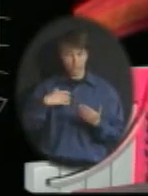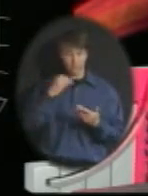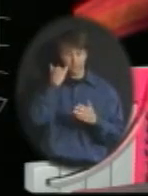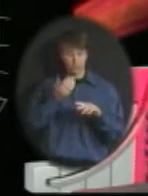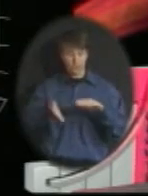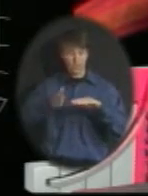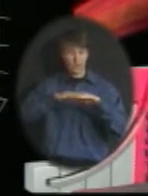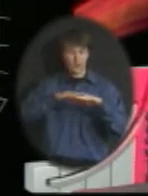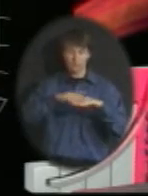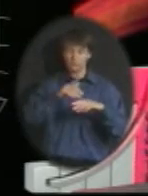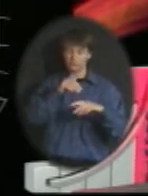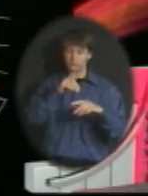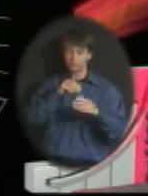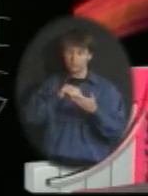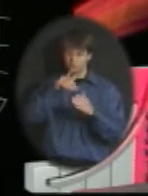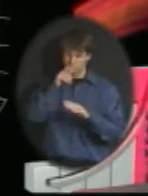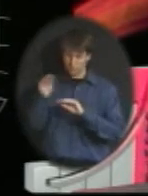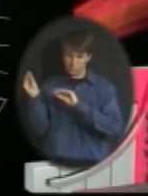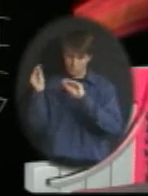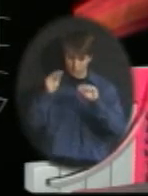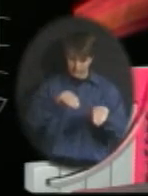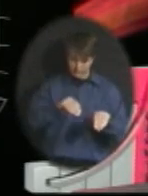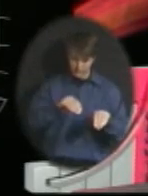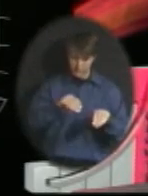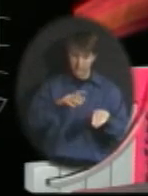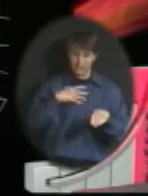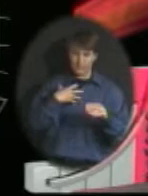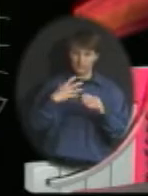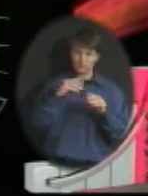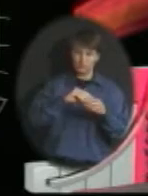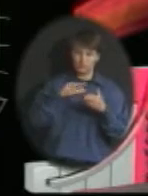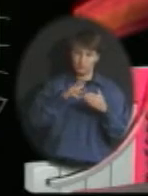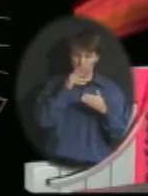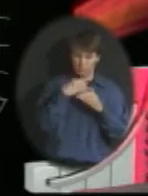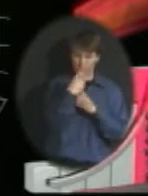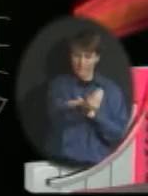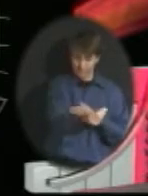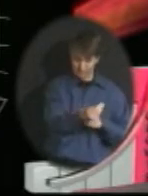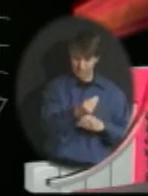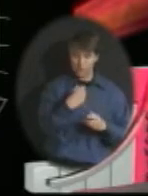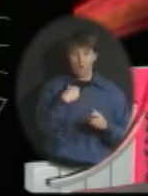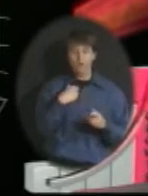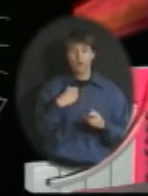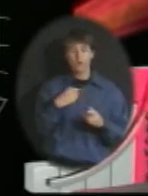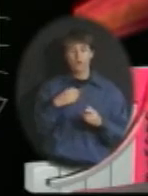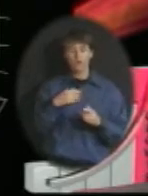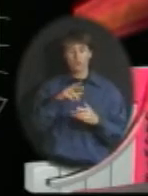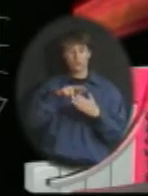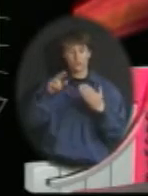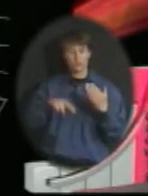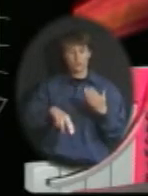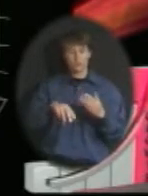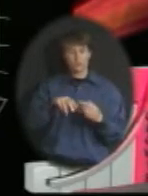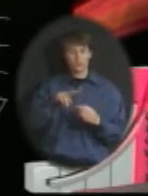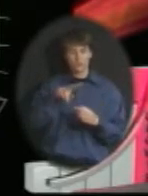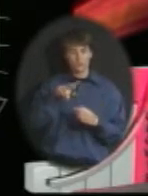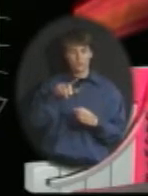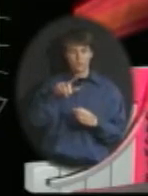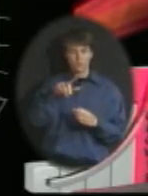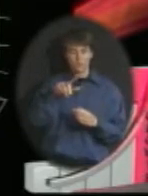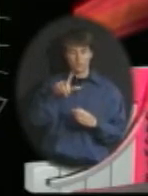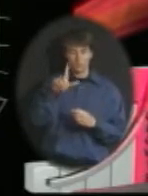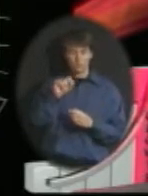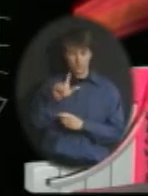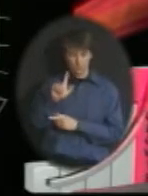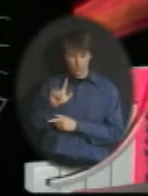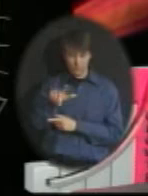going to come through the system and about a 7% move-in rate, the result is in 2021-22, when that kindergarten